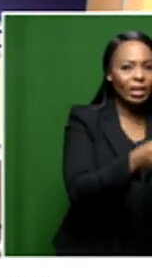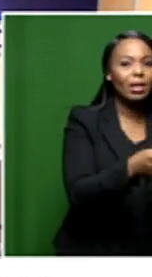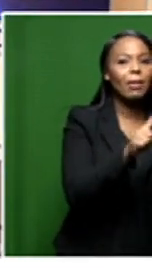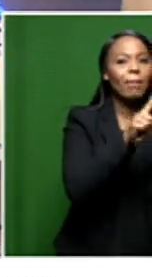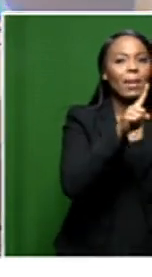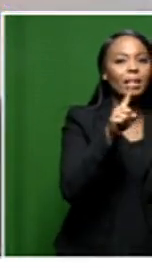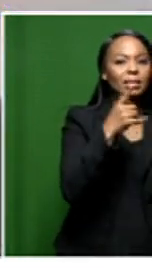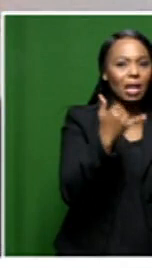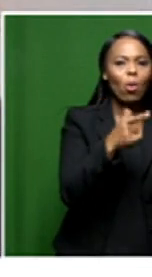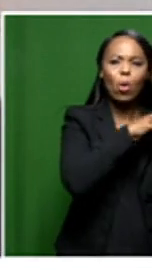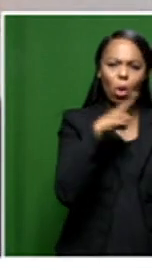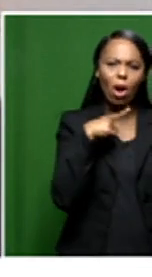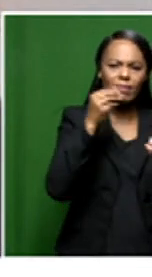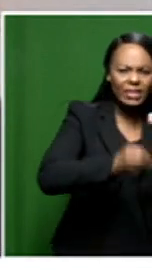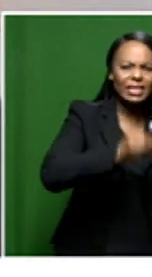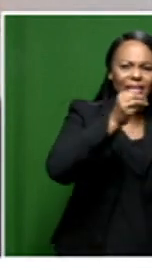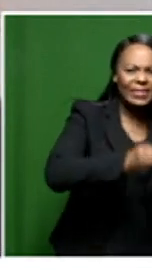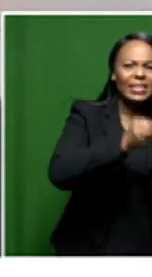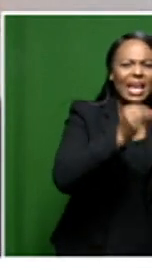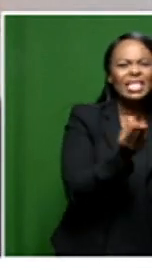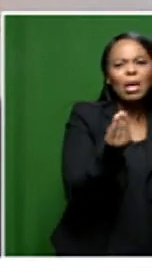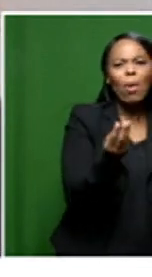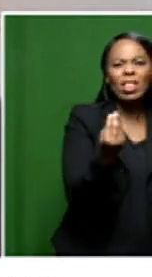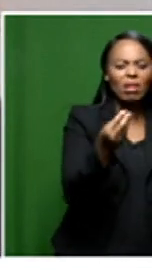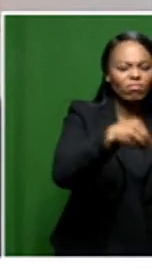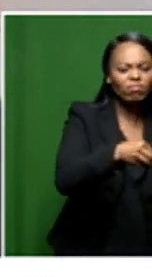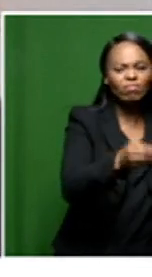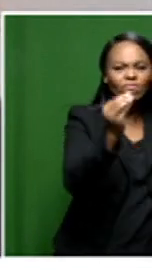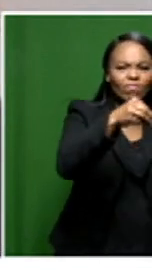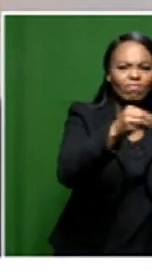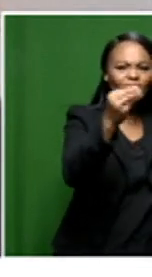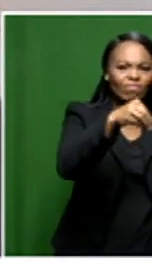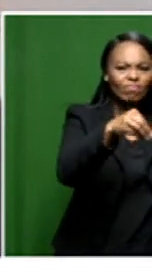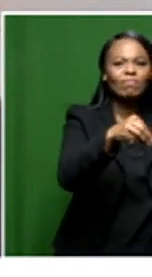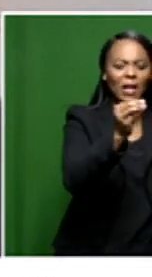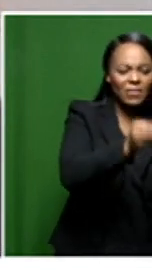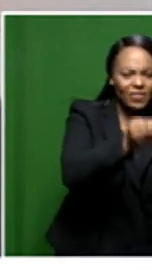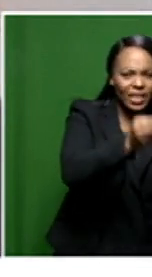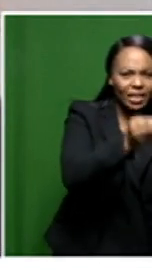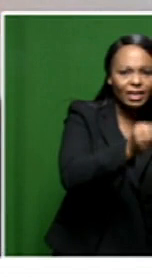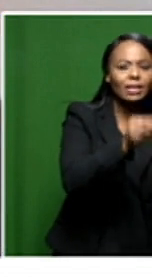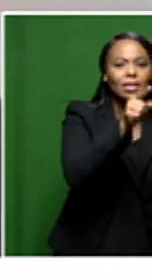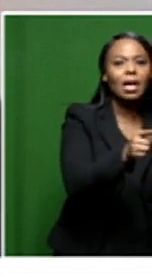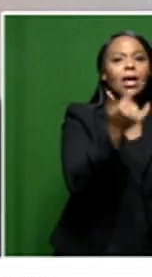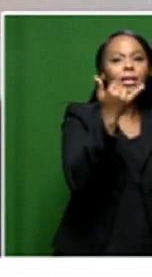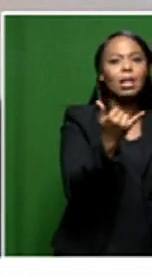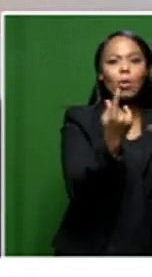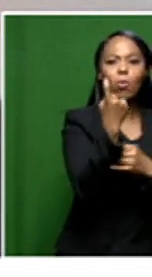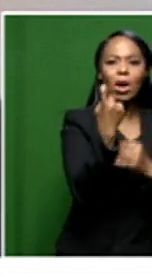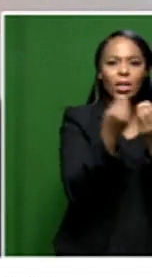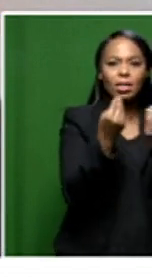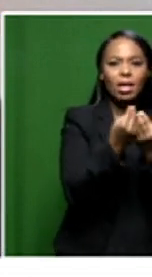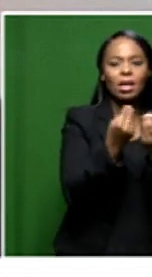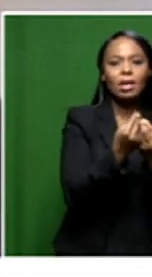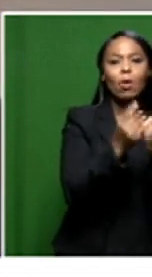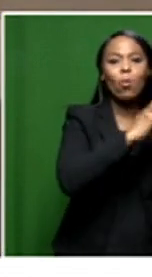been a long process. And I've started with a very simple design. And I've been improving it up until this point. And the current prototype that you see now was the winning design